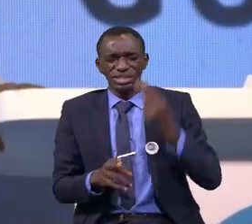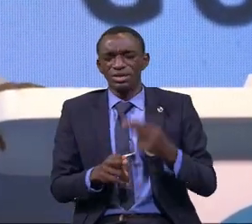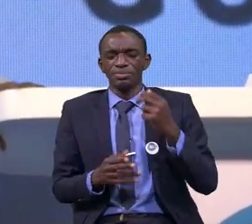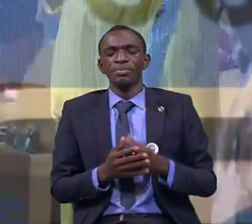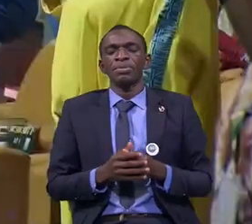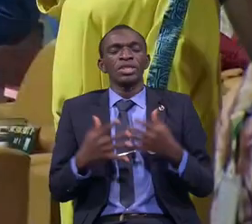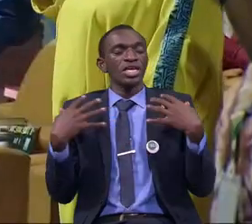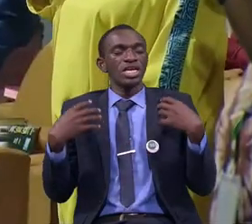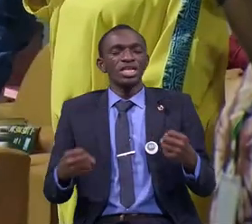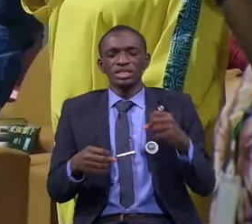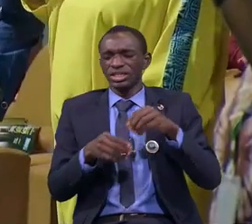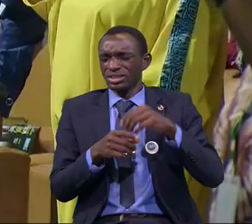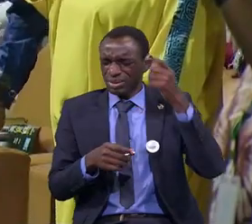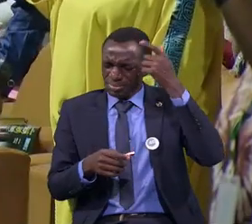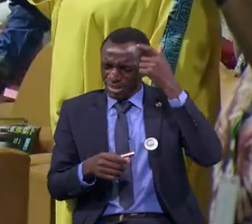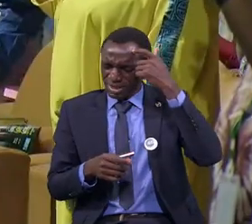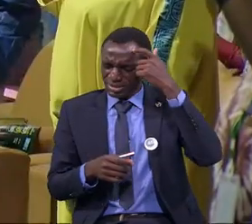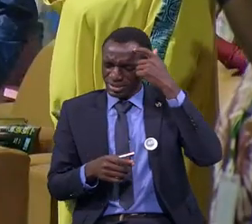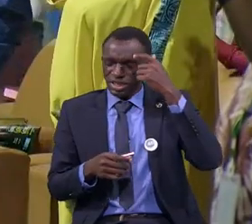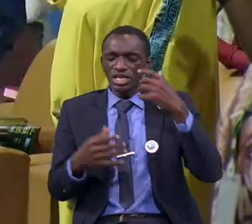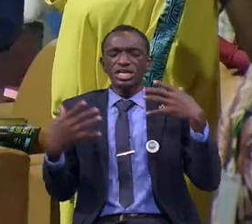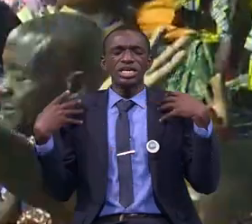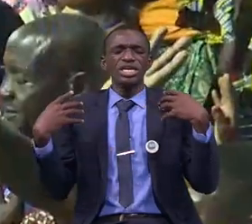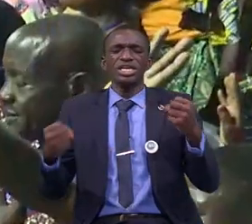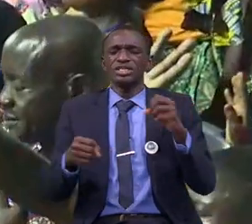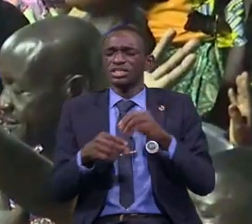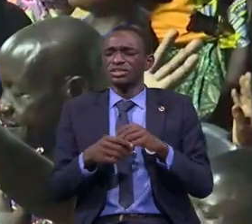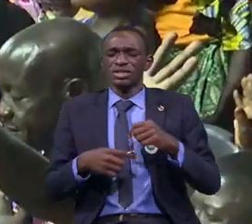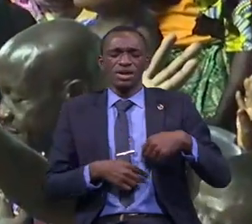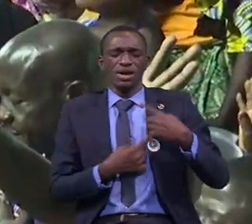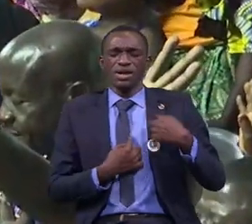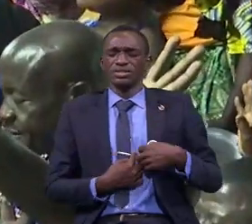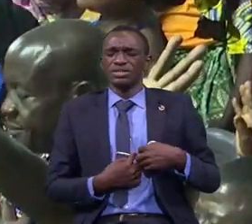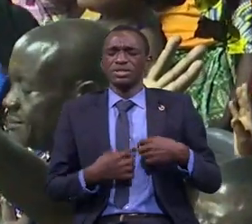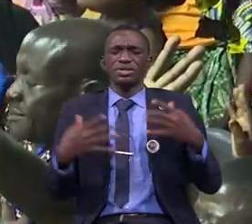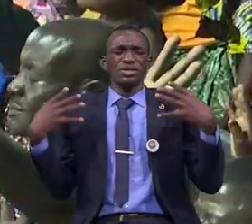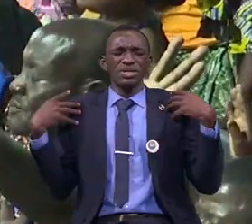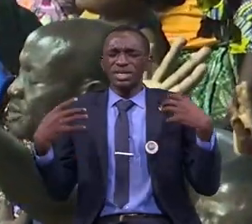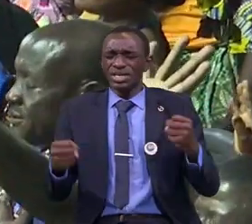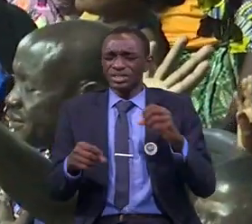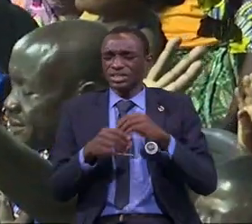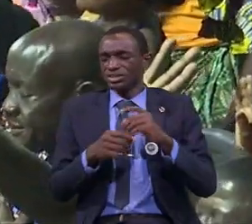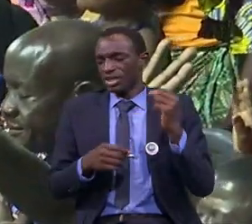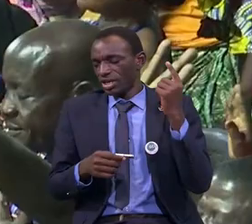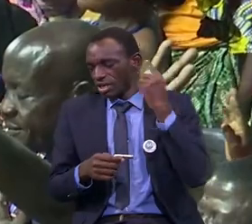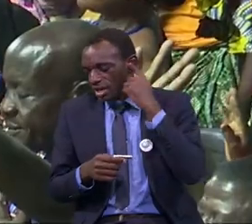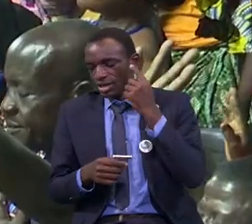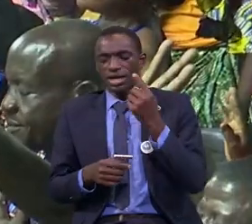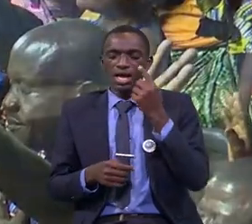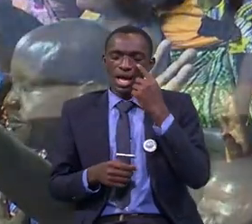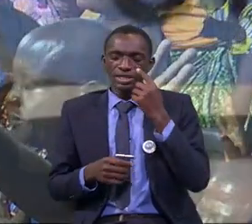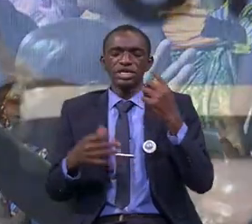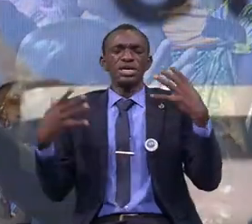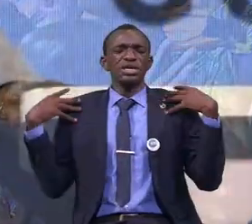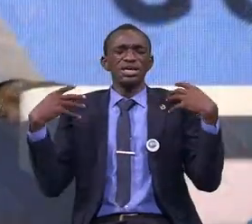Healing in the brain. Healing in the eyes. Healing in the ears. Healing on